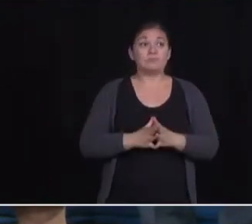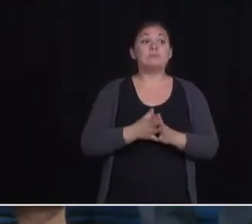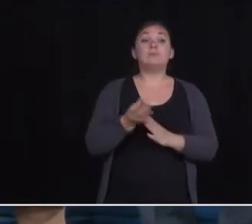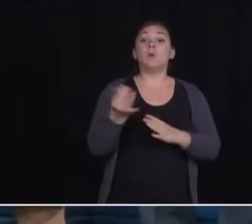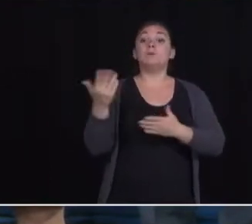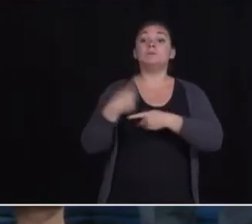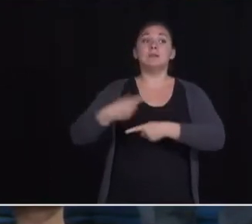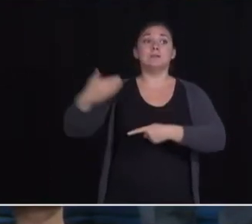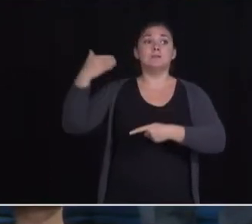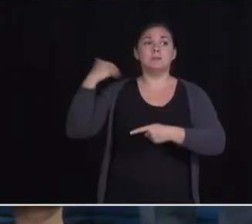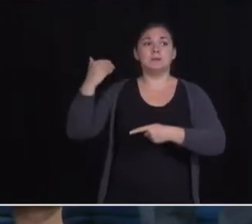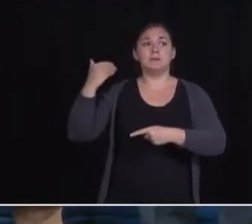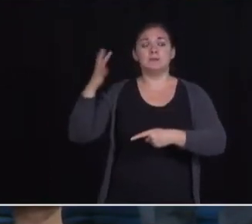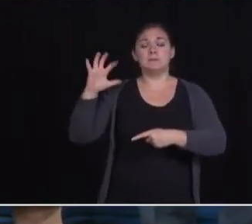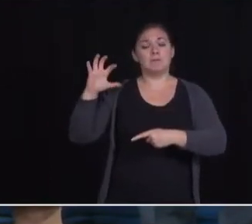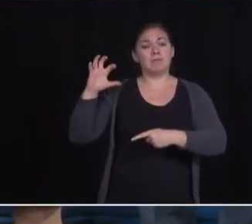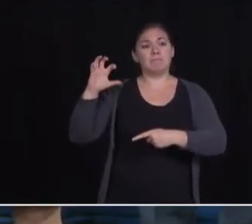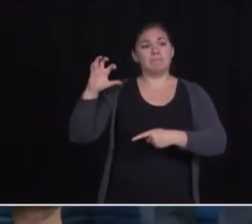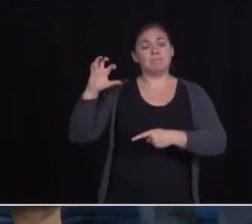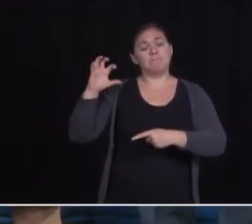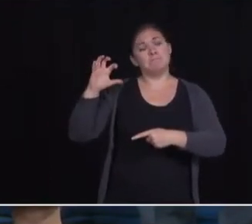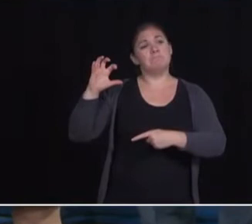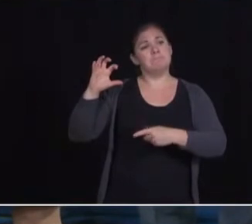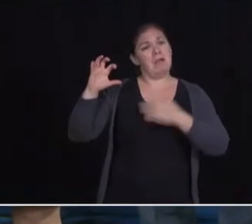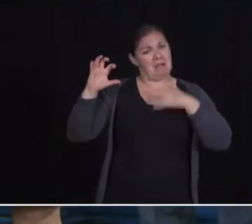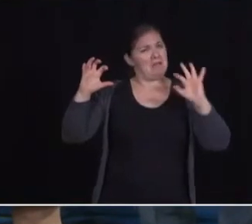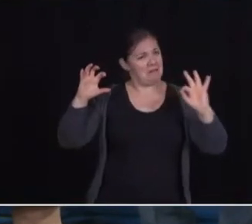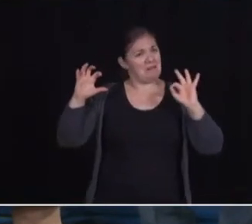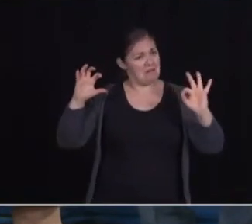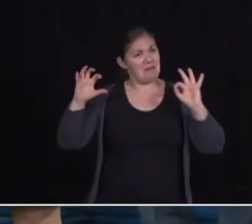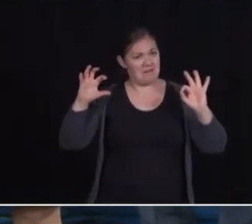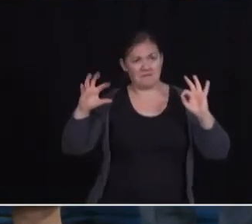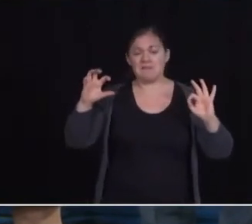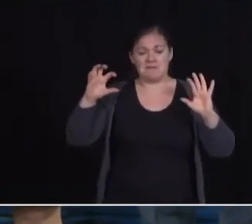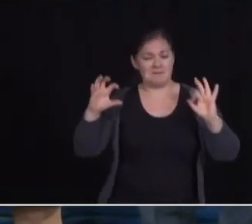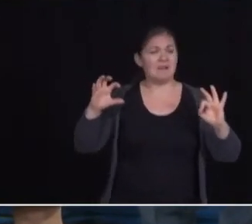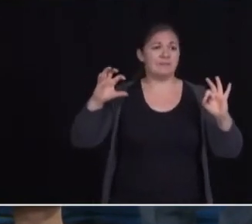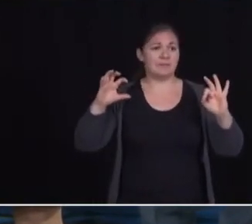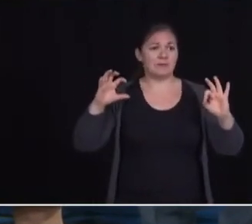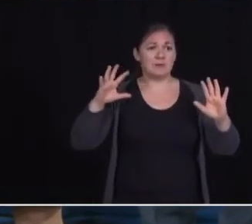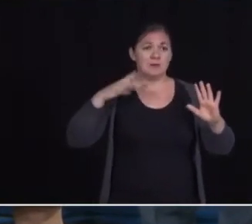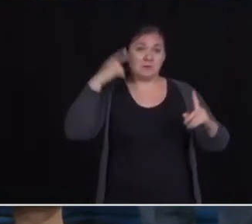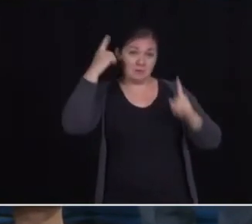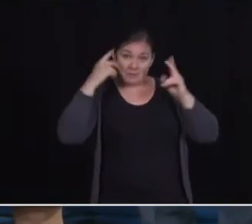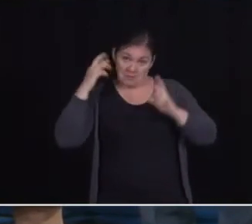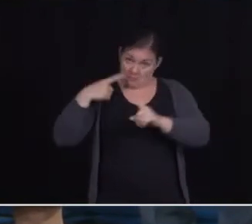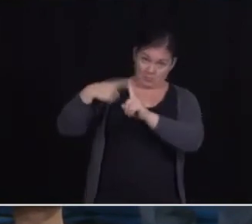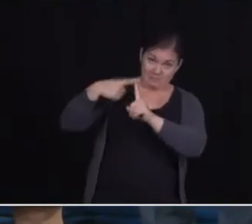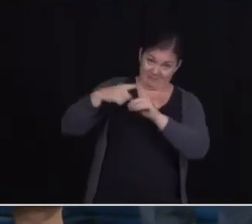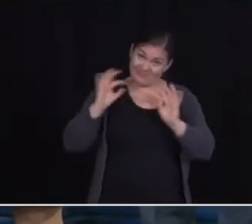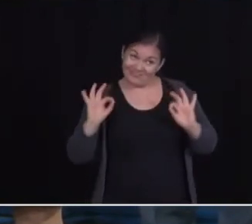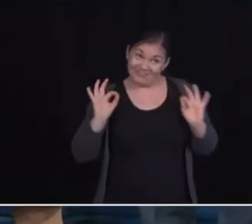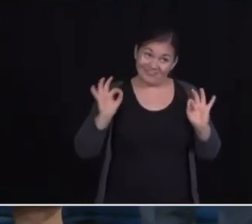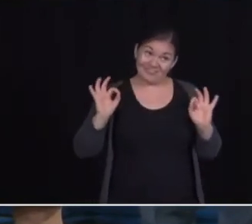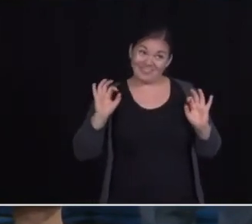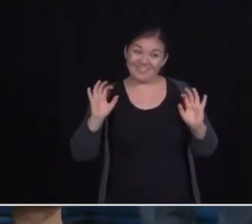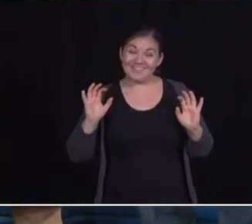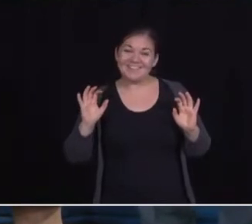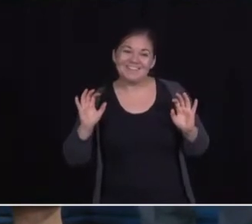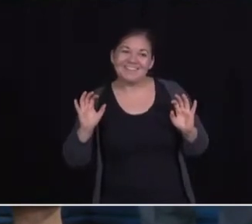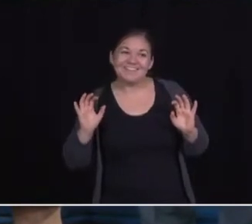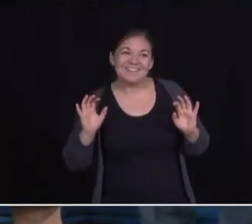and we saw that for a few days, I felt, you know, can we make it through it? And obviously the